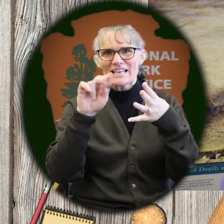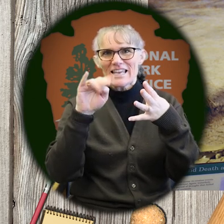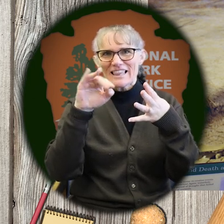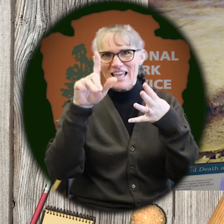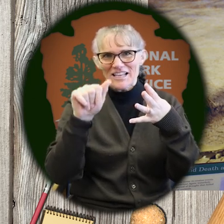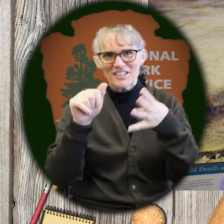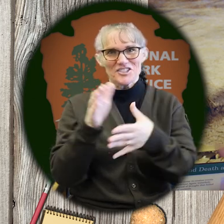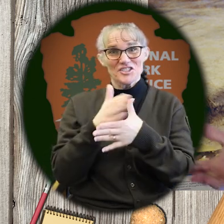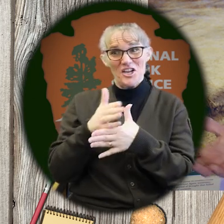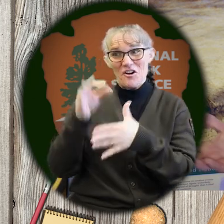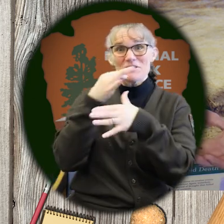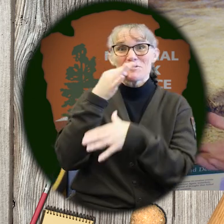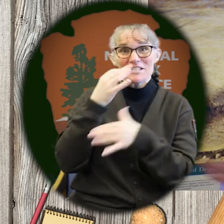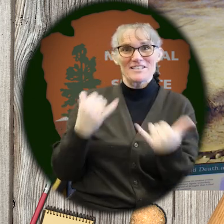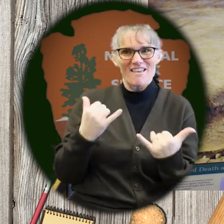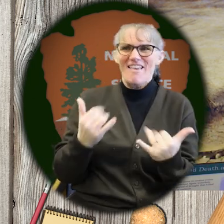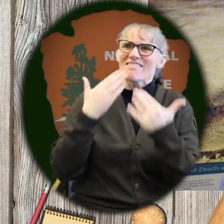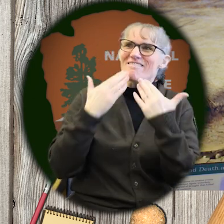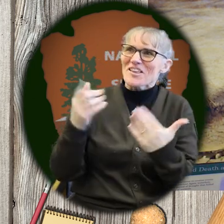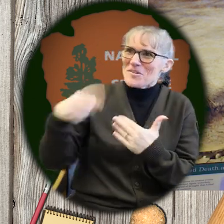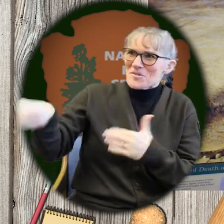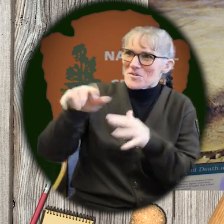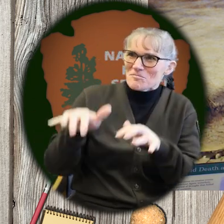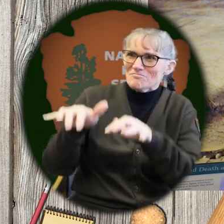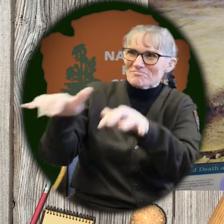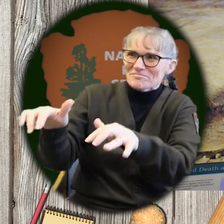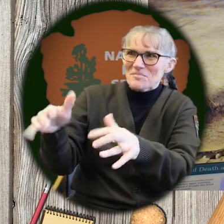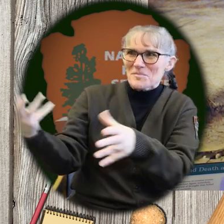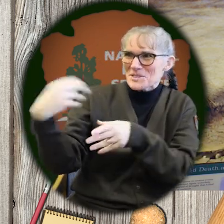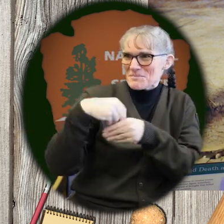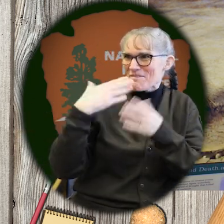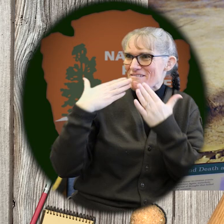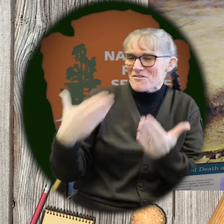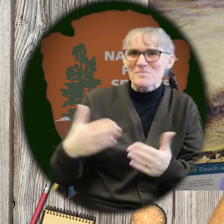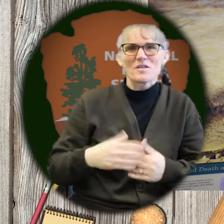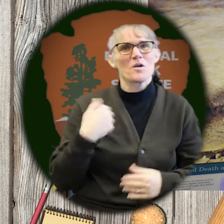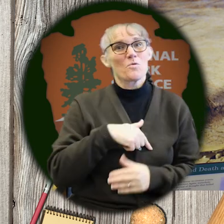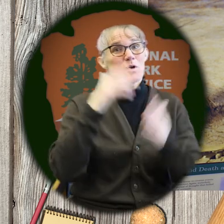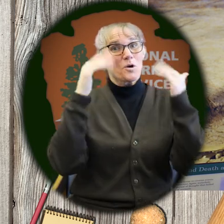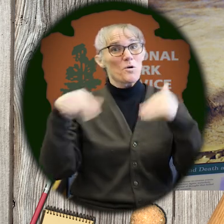today. Thank you also to all of you in the audience for participating.